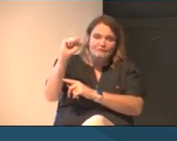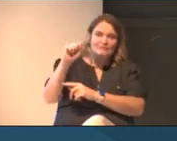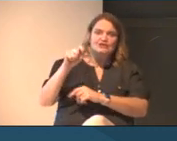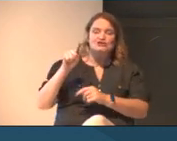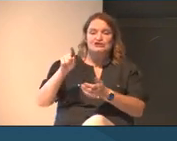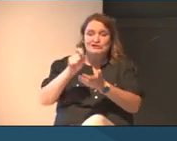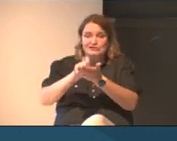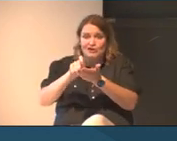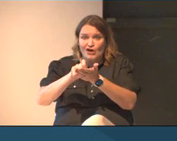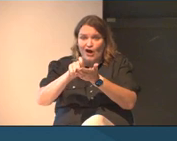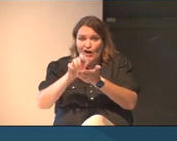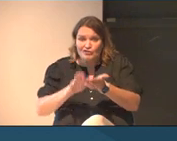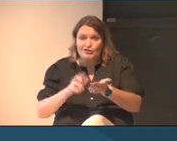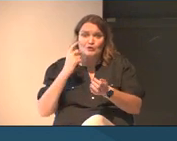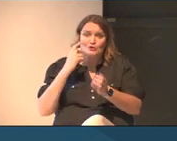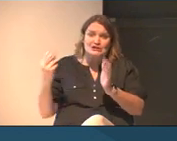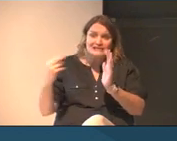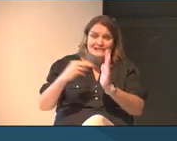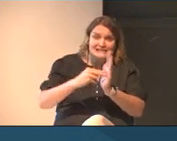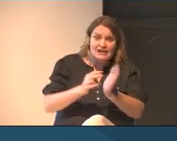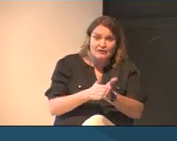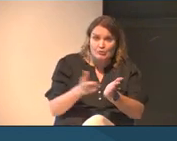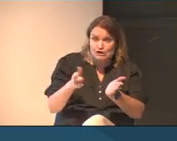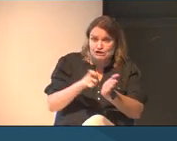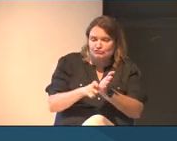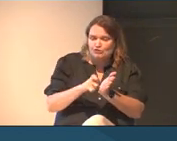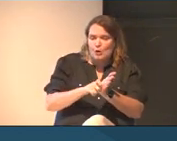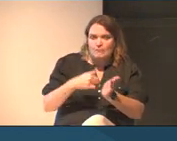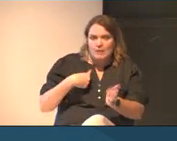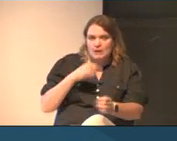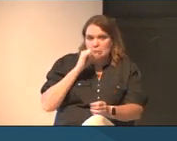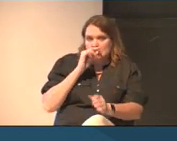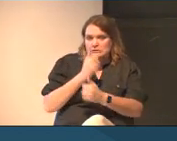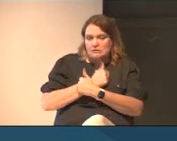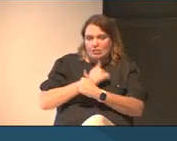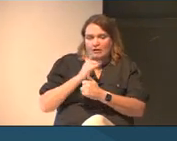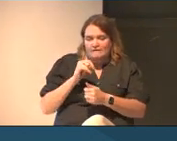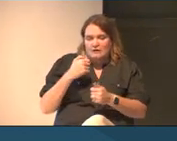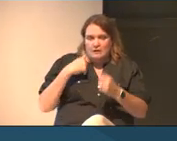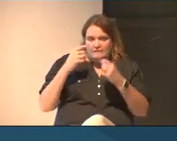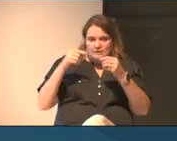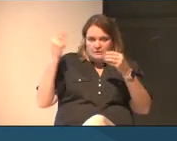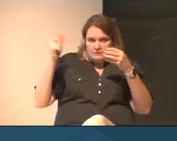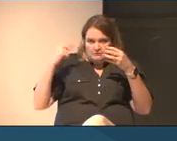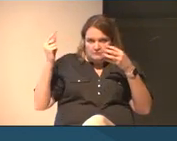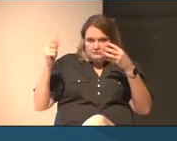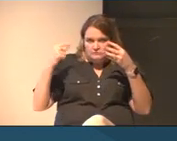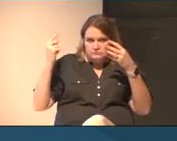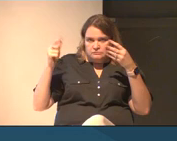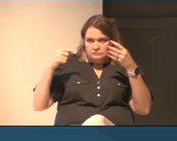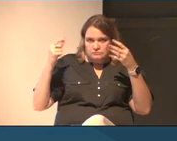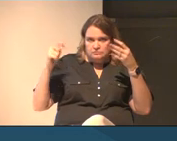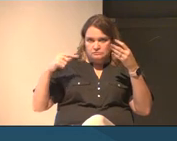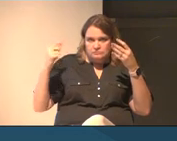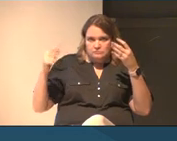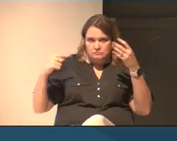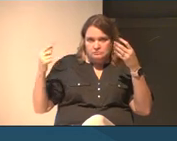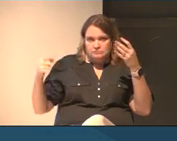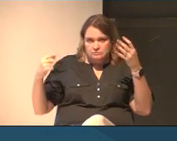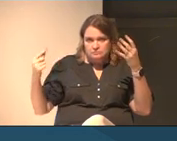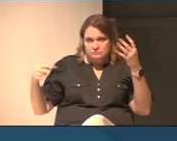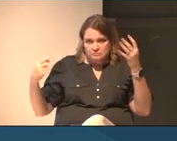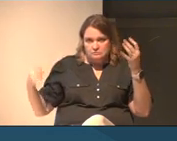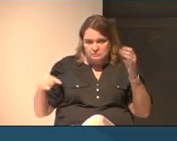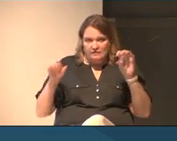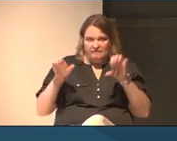book she wrote. It's really fun. My kids love it. The titles go on and on and on. She deserves every single bit of accolades that she's